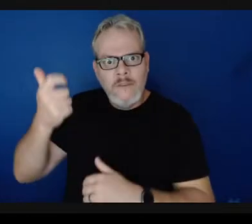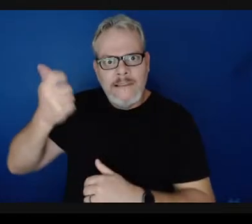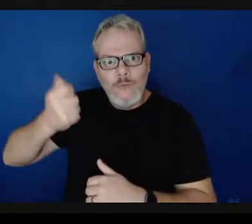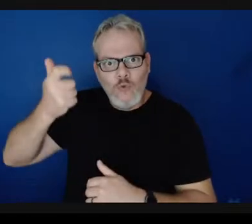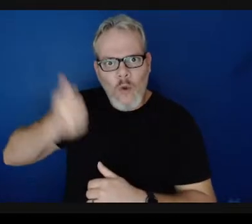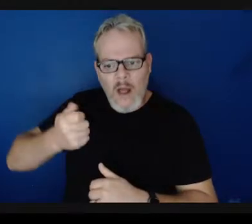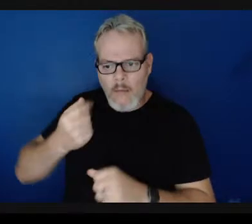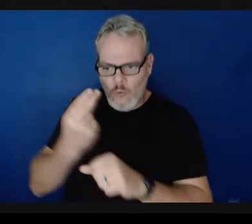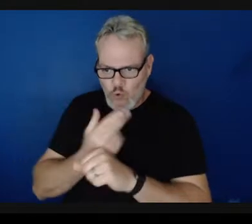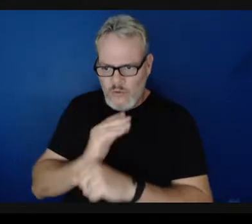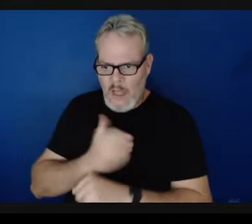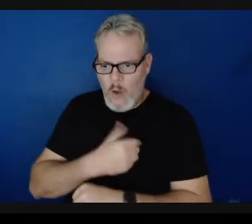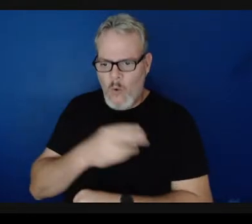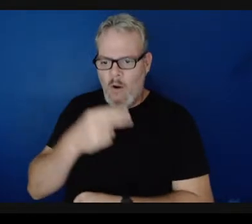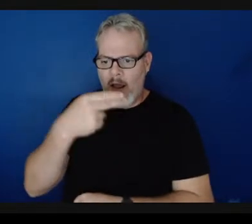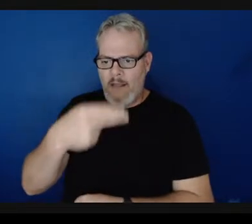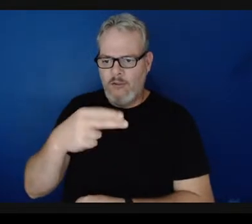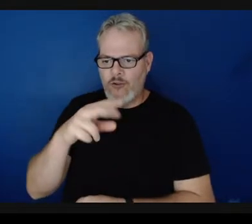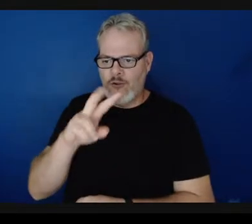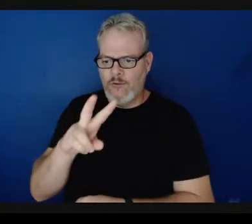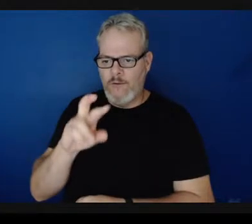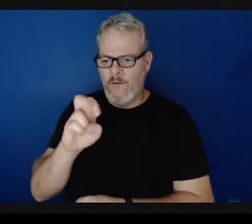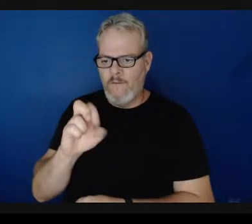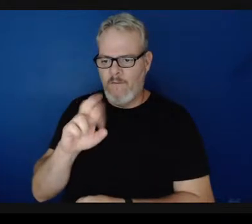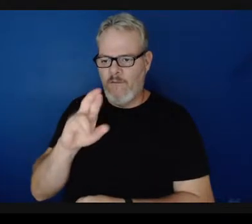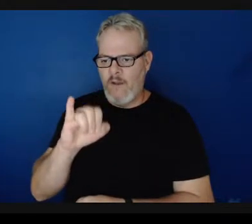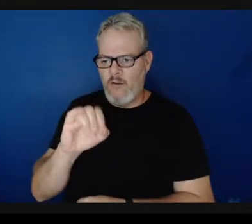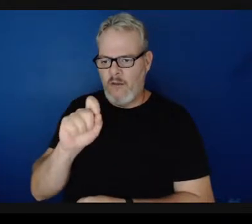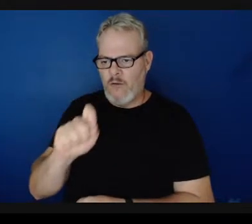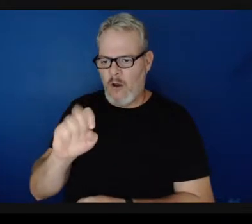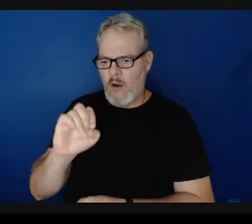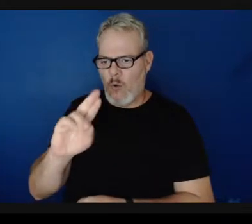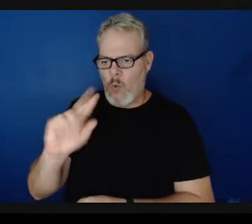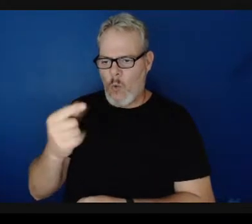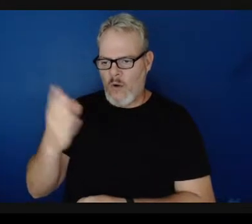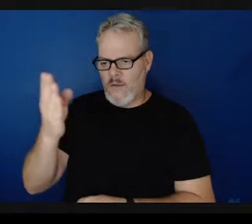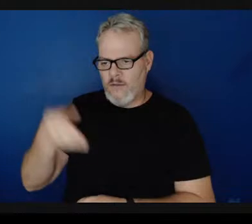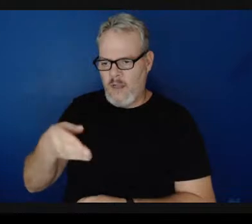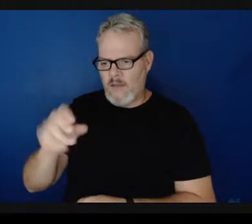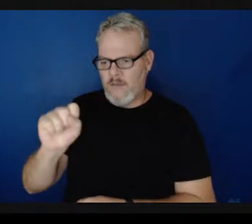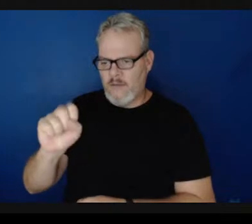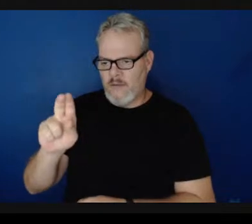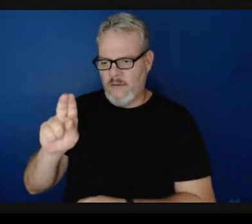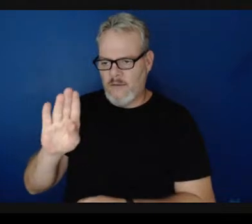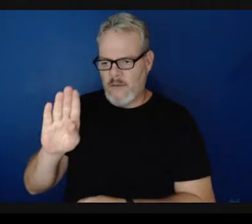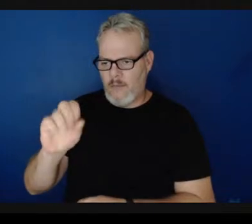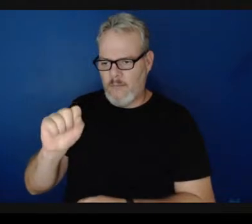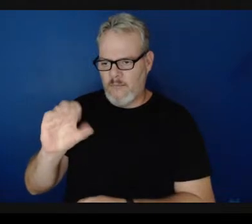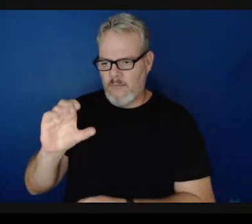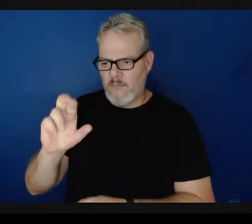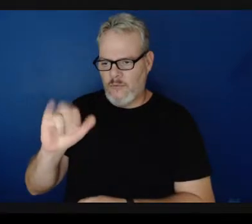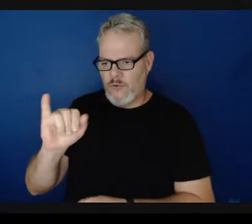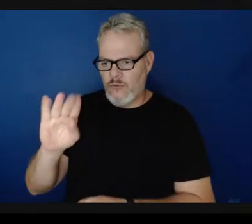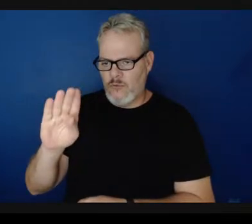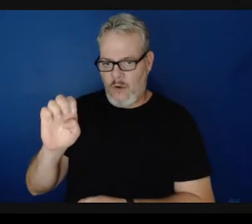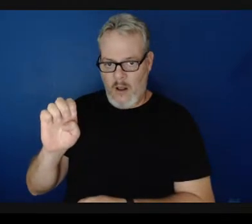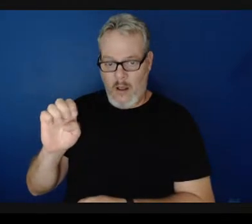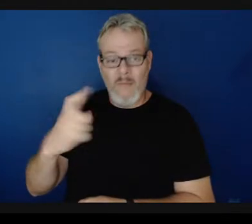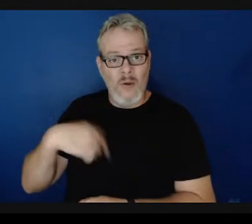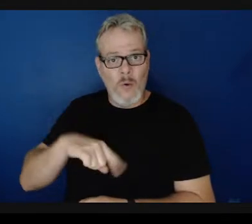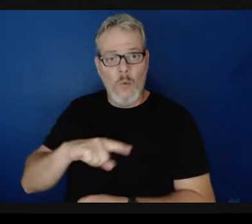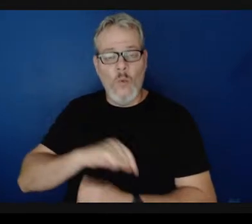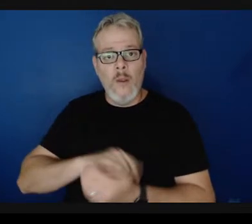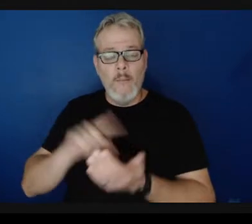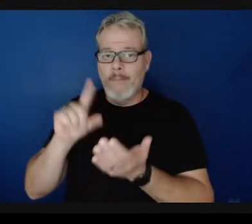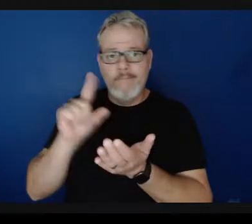hveri.org/subscribe to stay informed of all the updates and information that we have. We put out our newsletter the first week